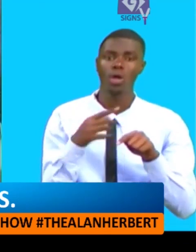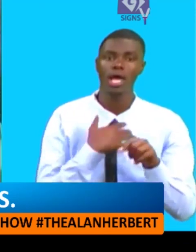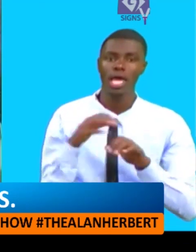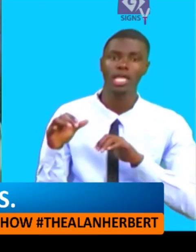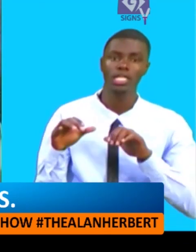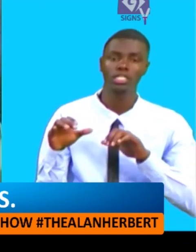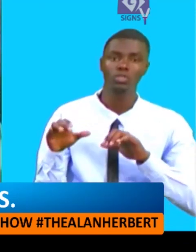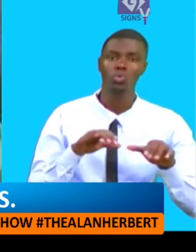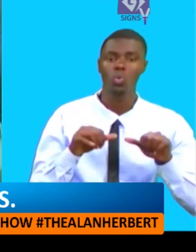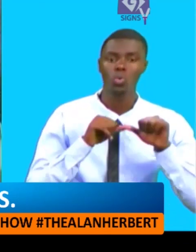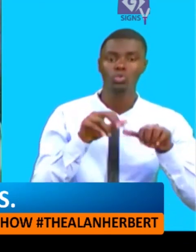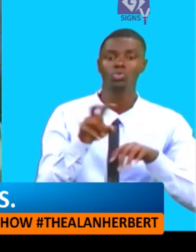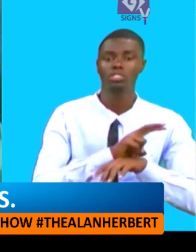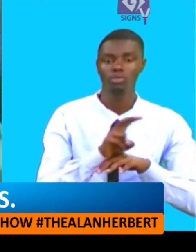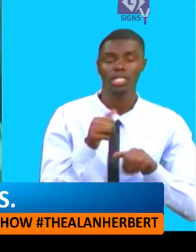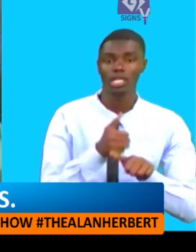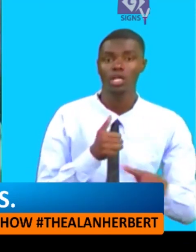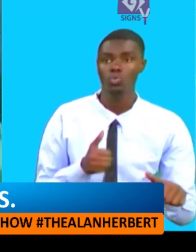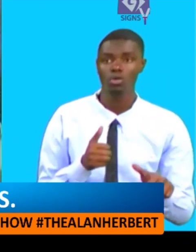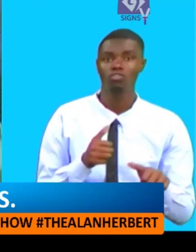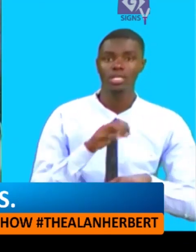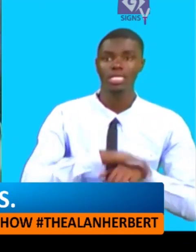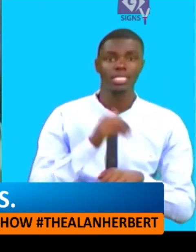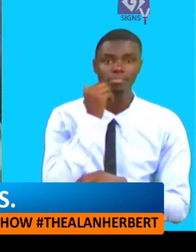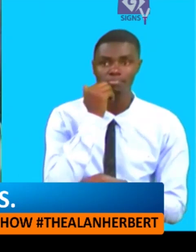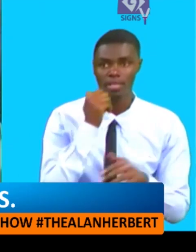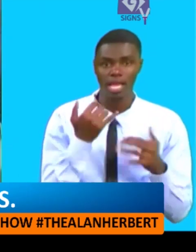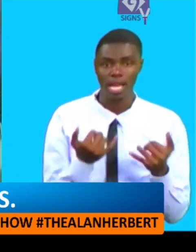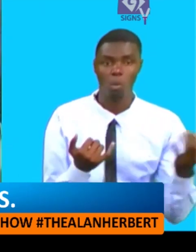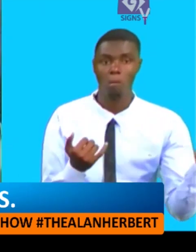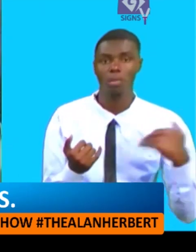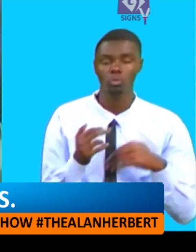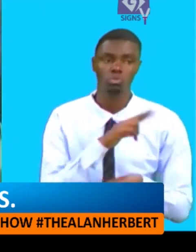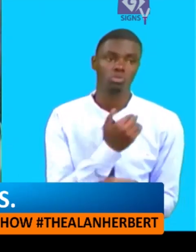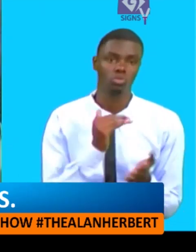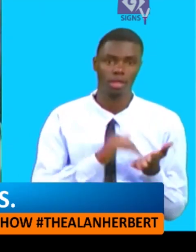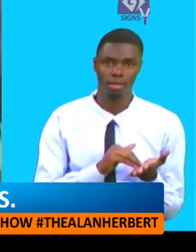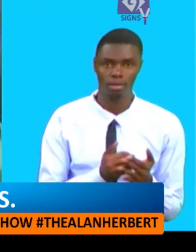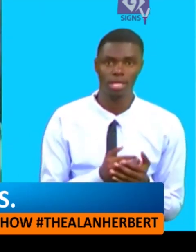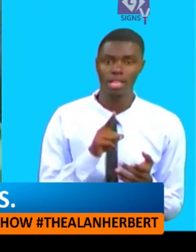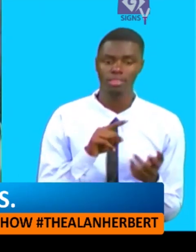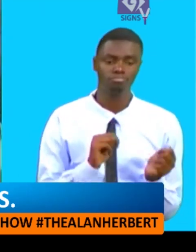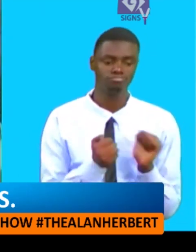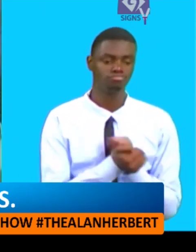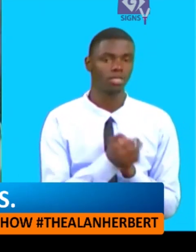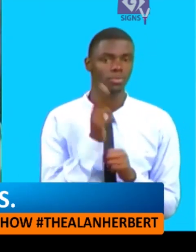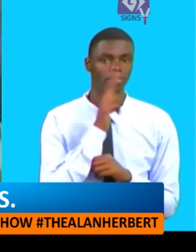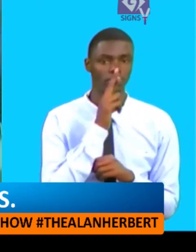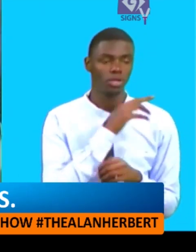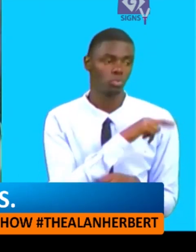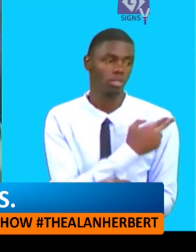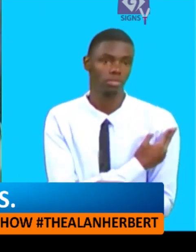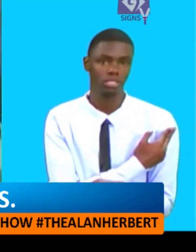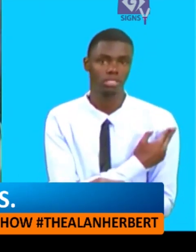do continuous monitoring to avoid them getting ill and then now coming into hospital. Yeah. So it more shifts the risk to the